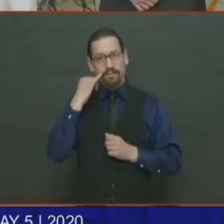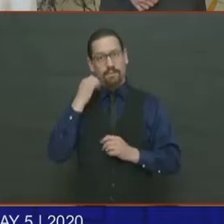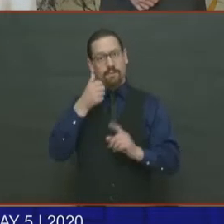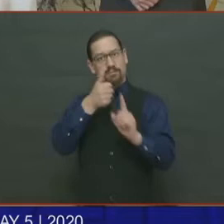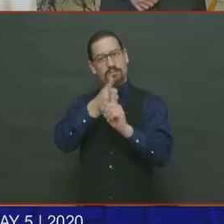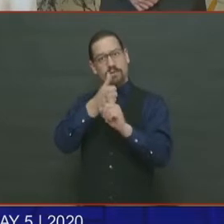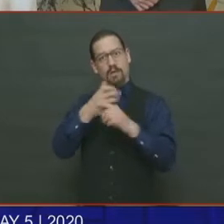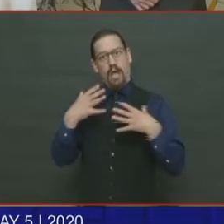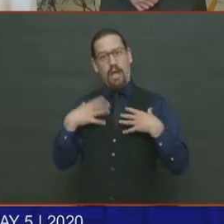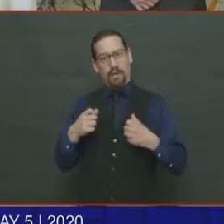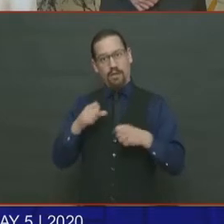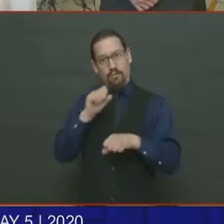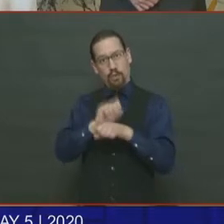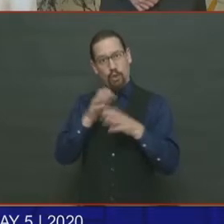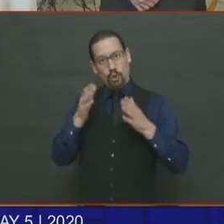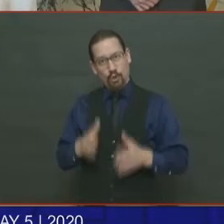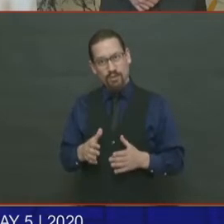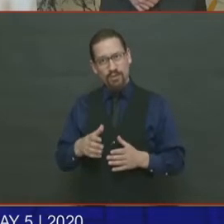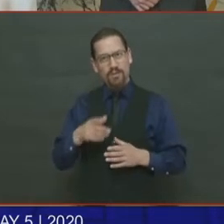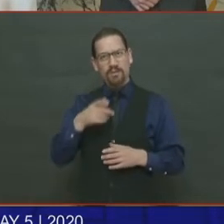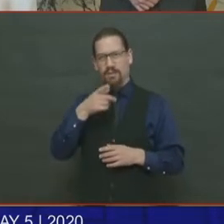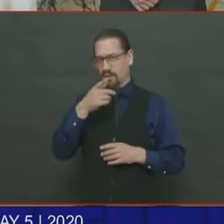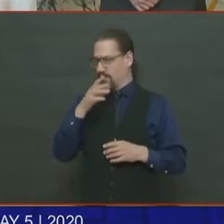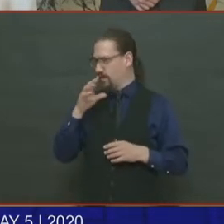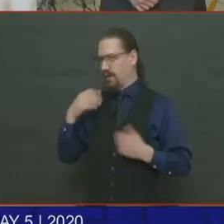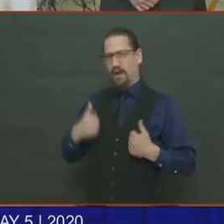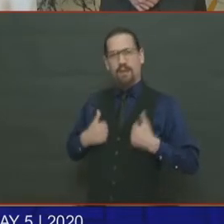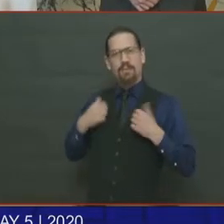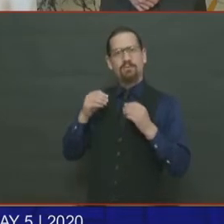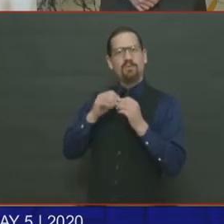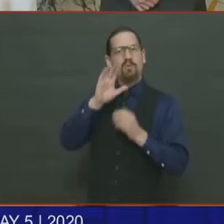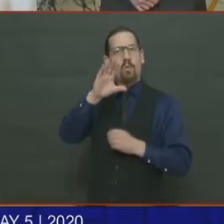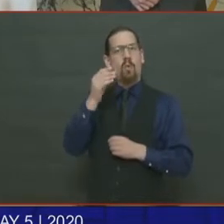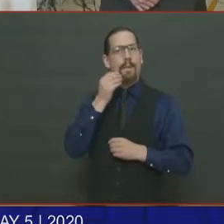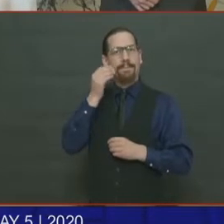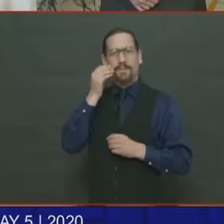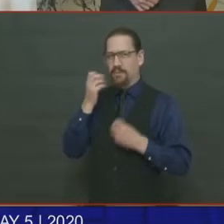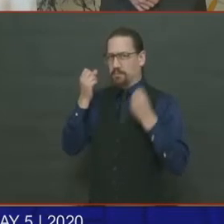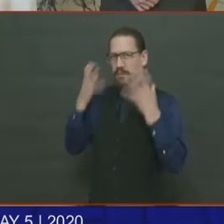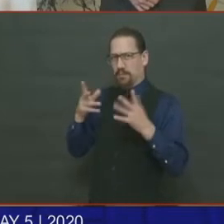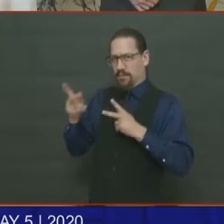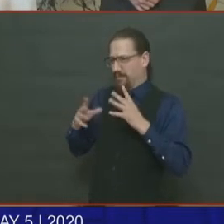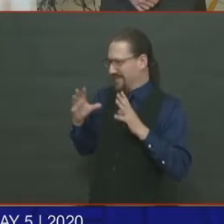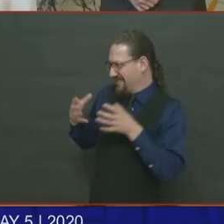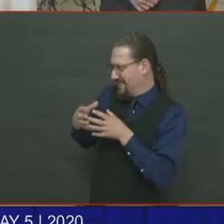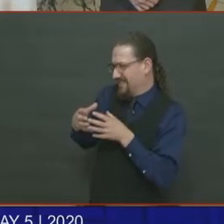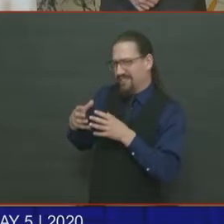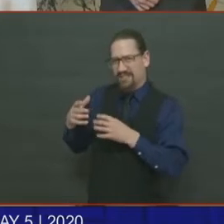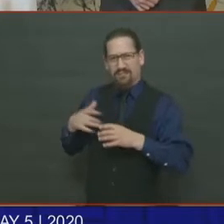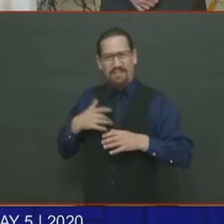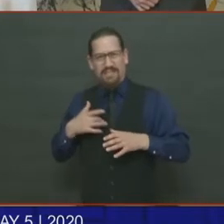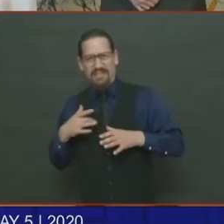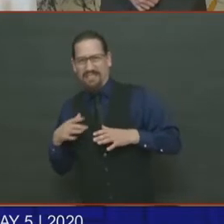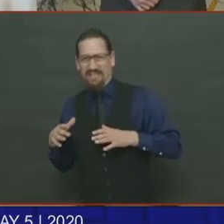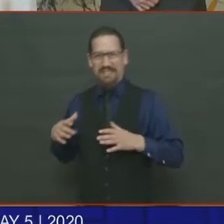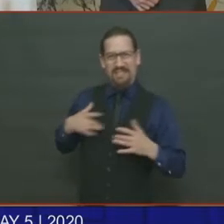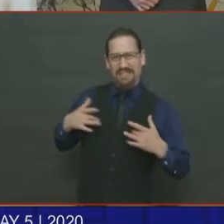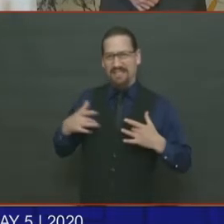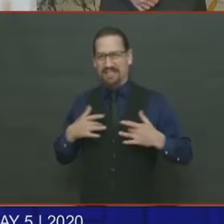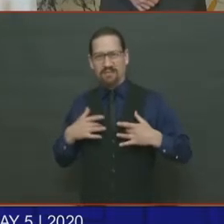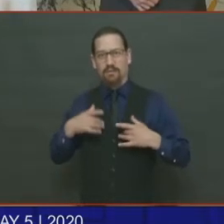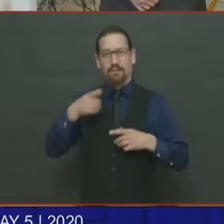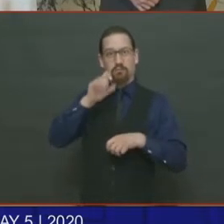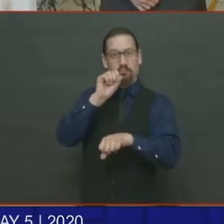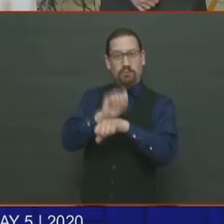apartment and is afraid to go home and sleep at night because you don't want to spread your germs, let us know so we can get you a free,